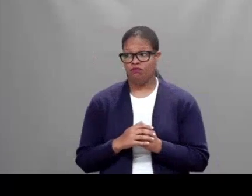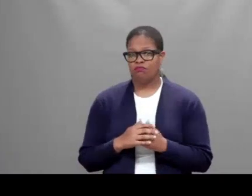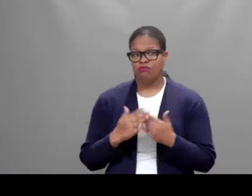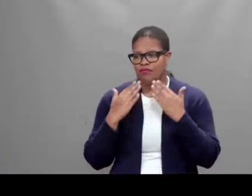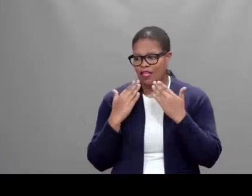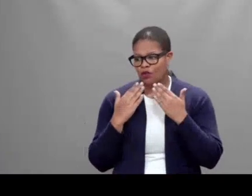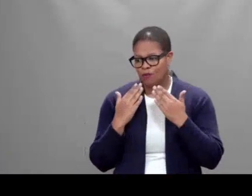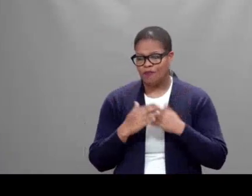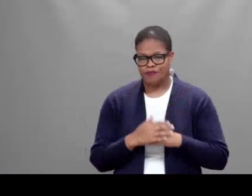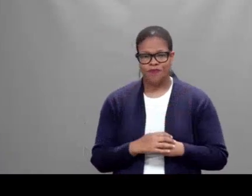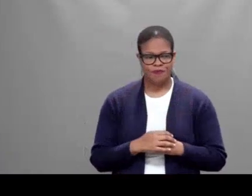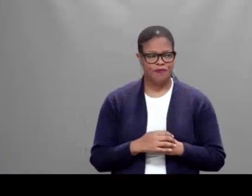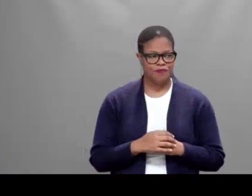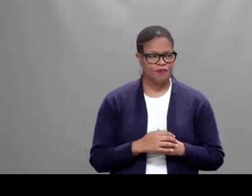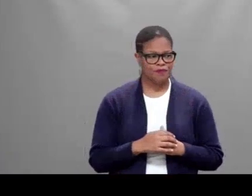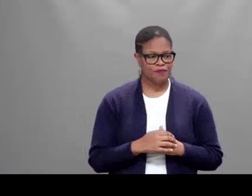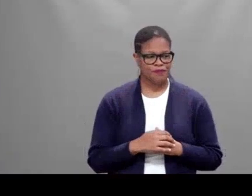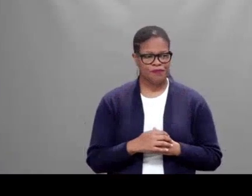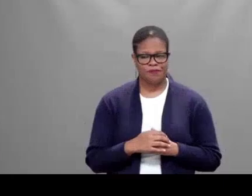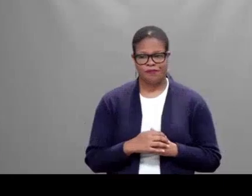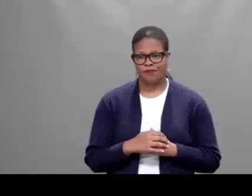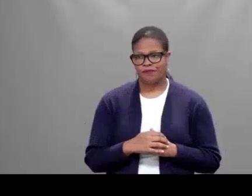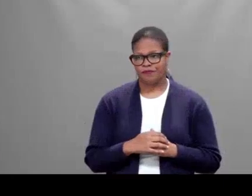Thank you. Sure. Appreciate